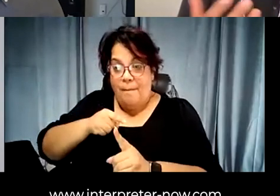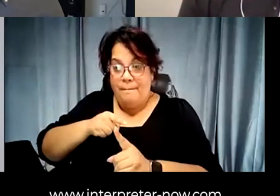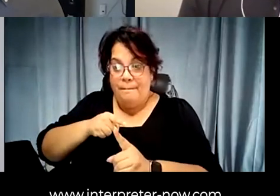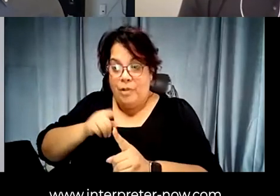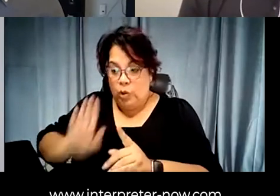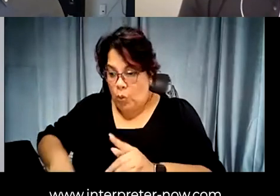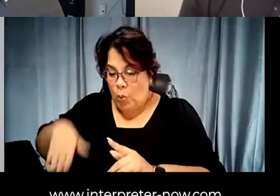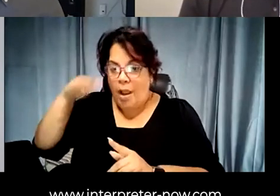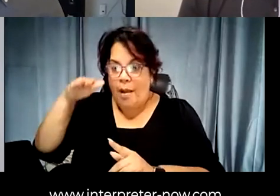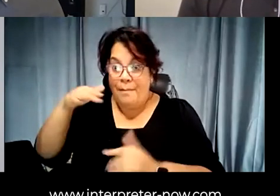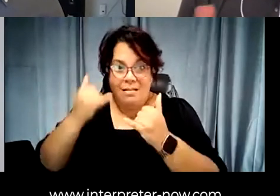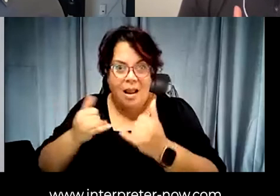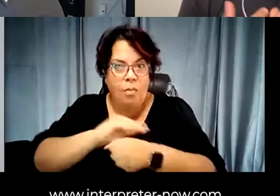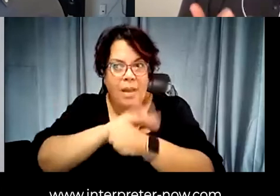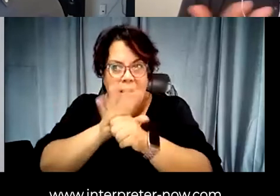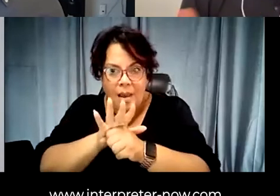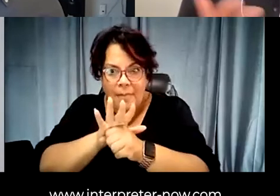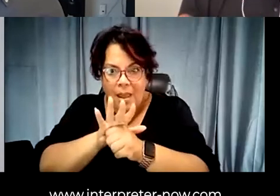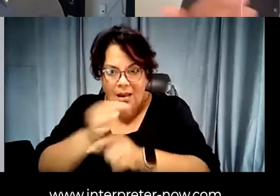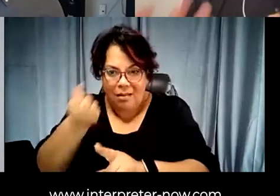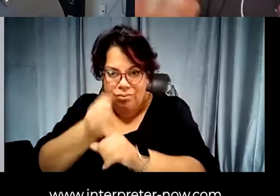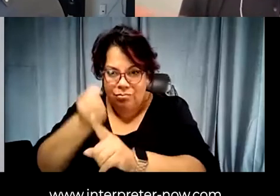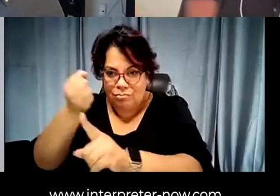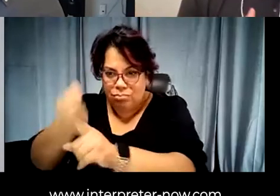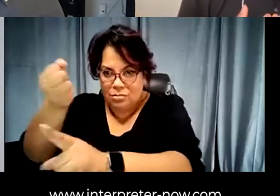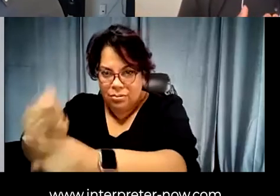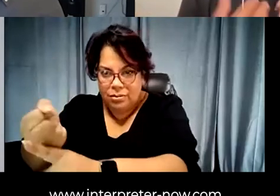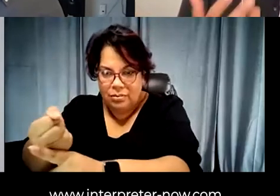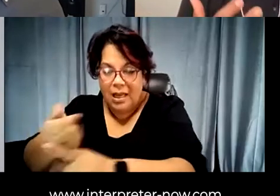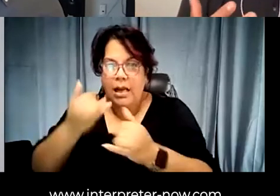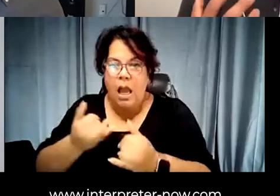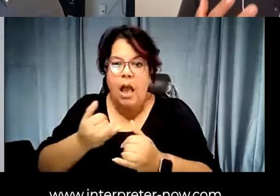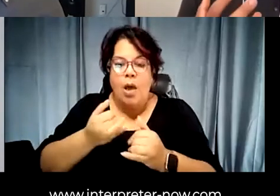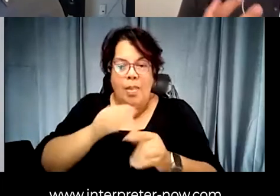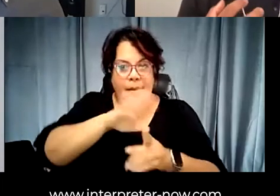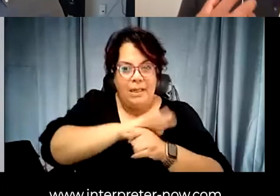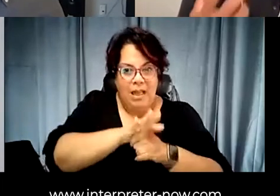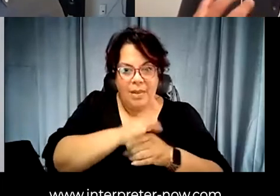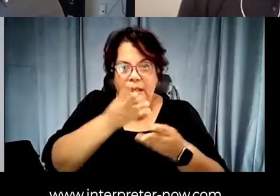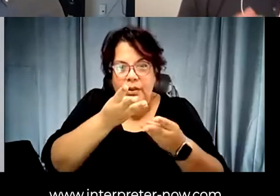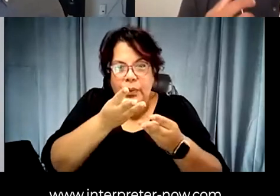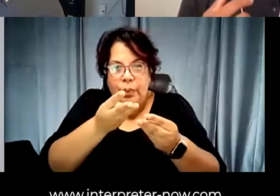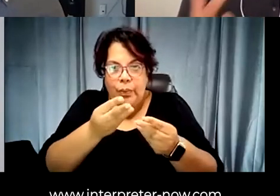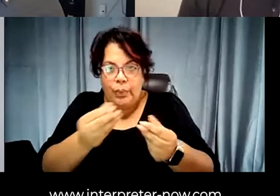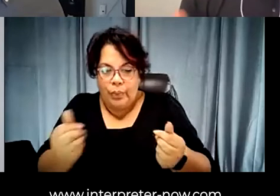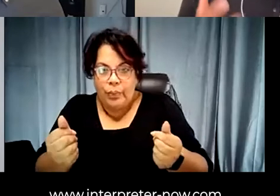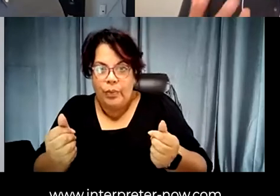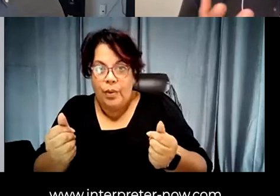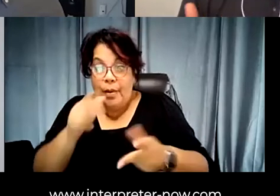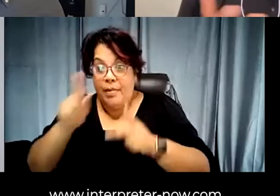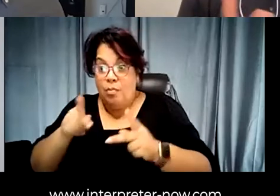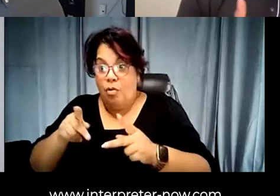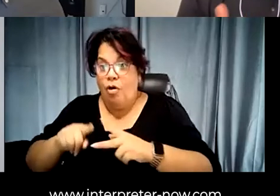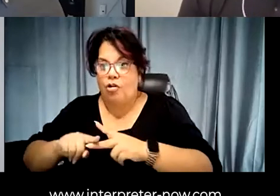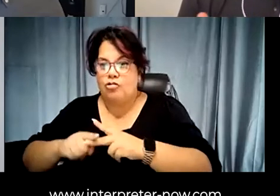now we have the pandemic and are coming out of it and people are trying to go back to normal. Well,